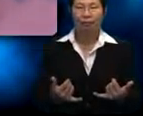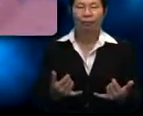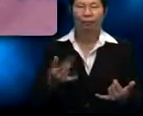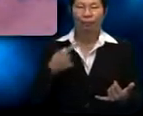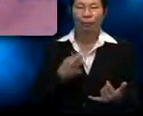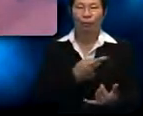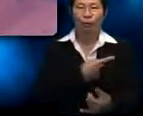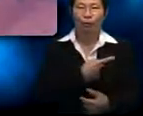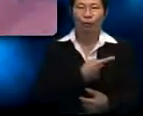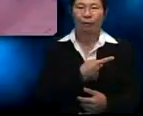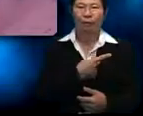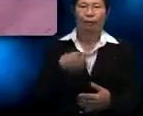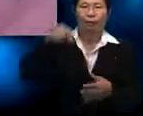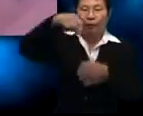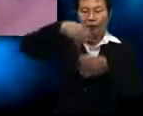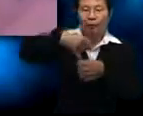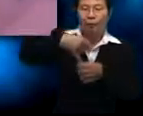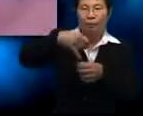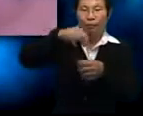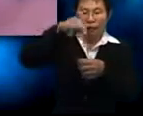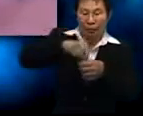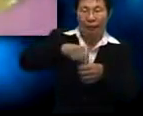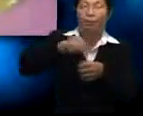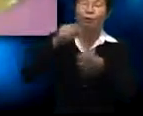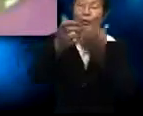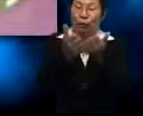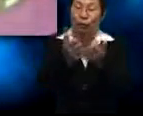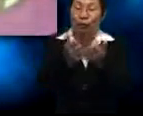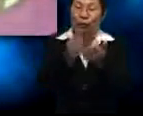the pin in soap solution.